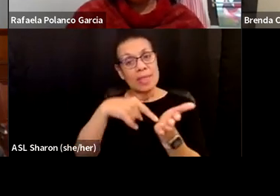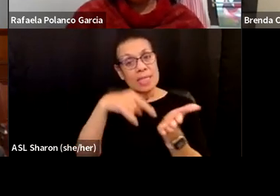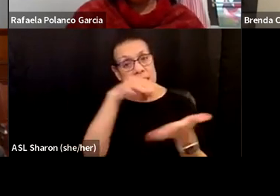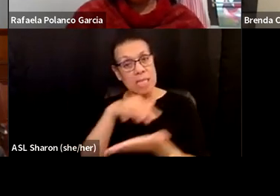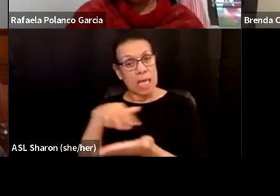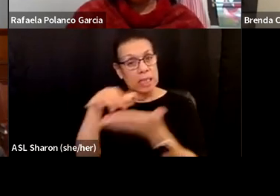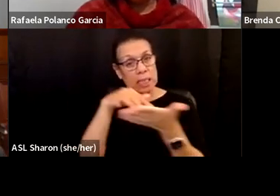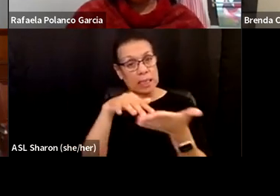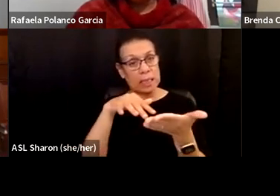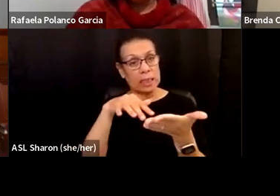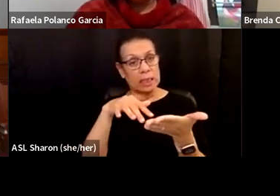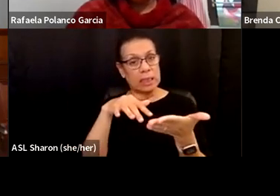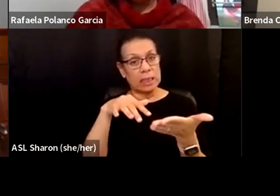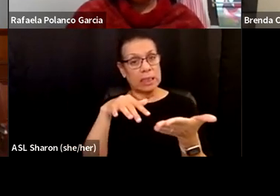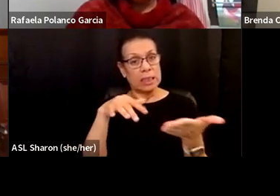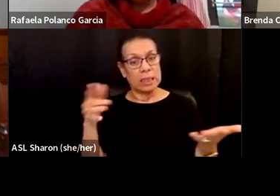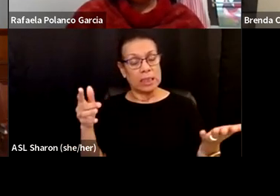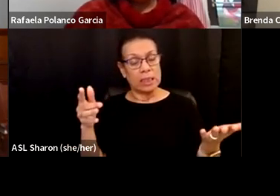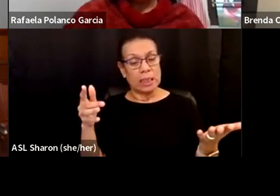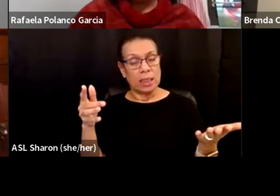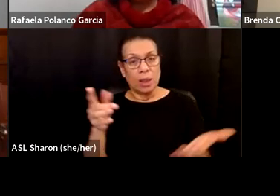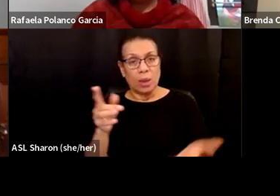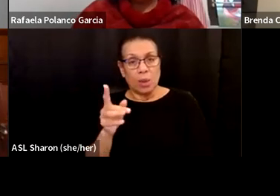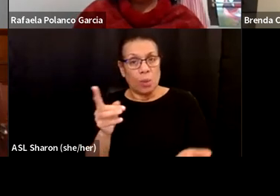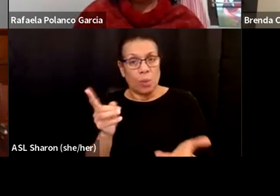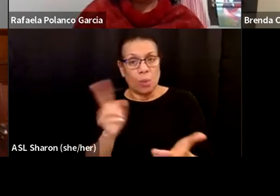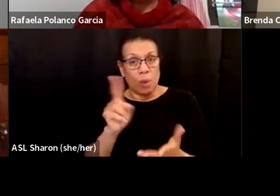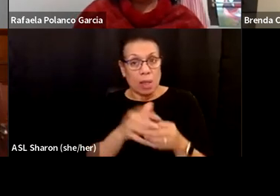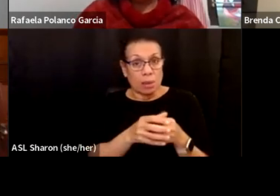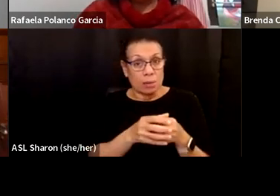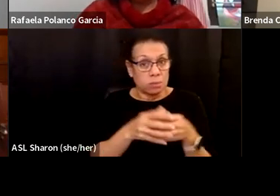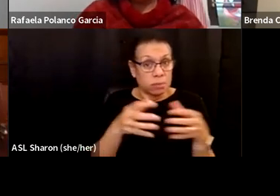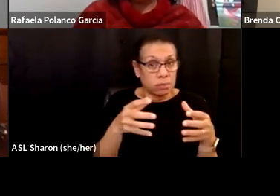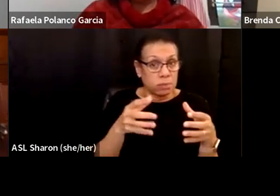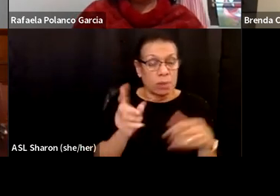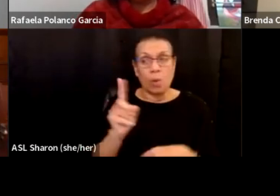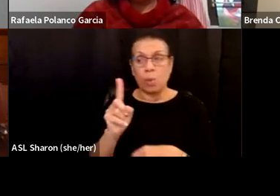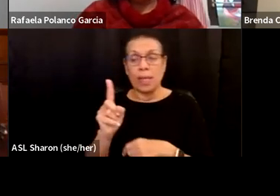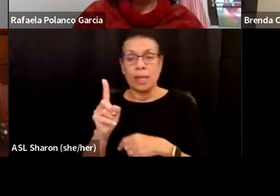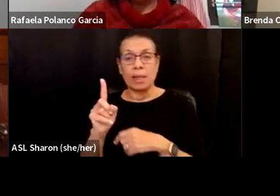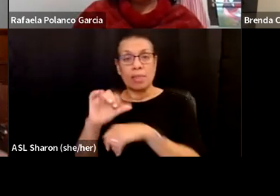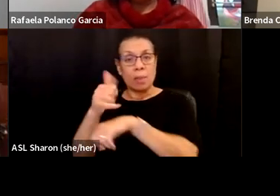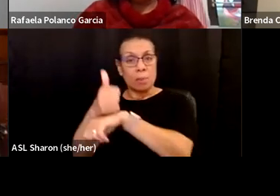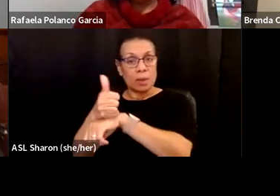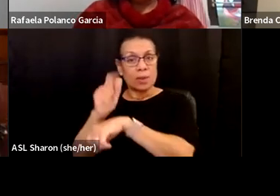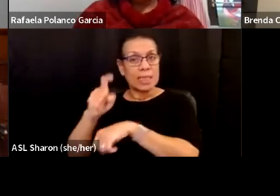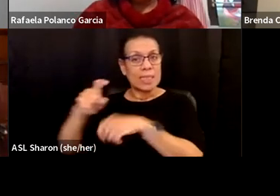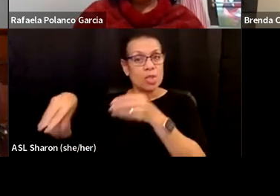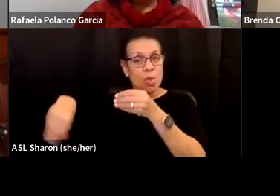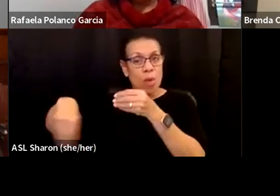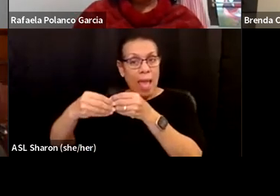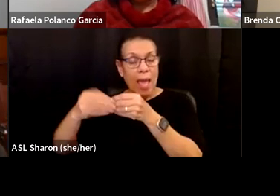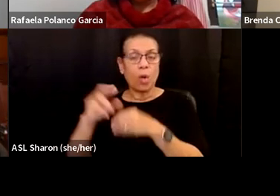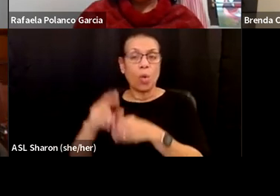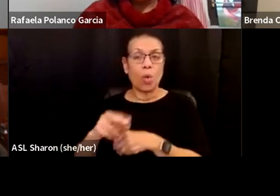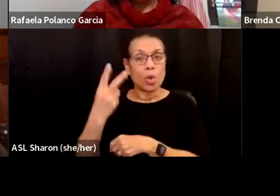see um you know where we can expand and where facilities need addition you know either additions or to campus